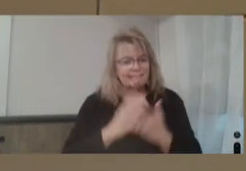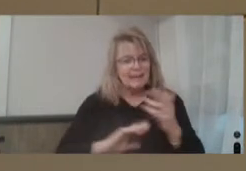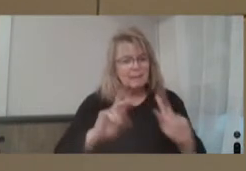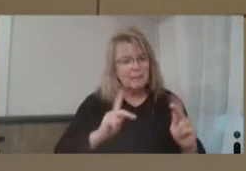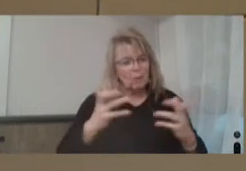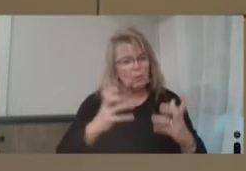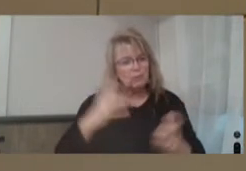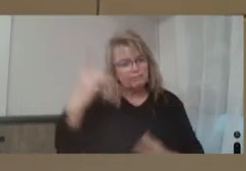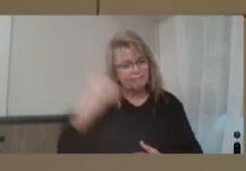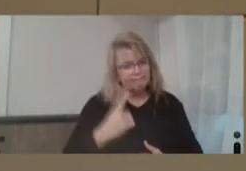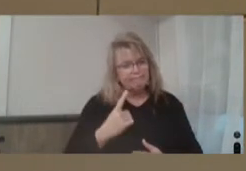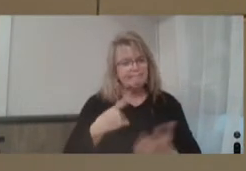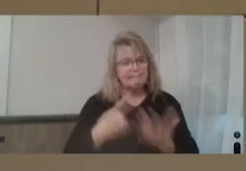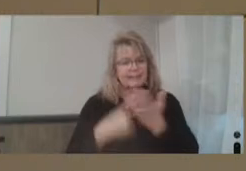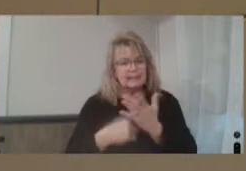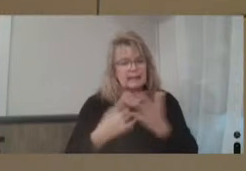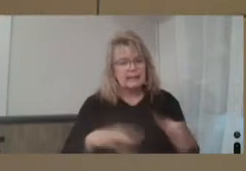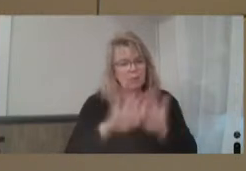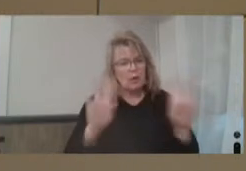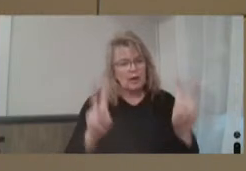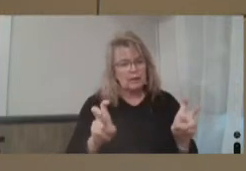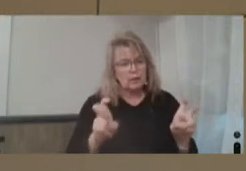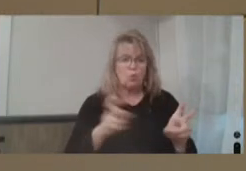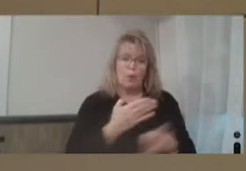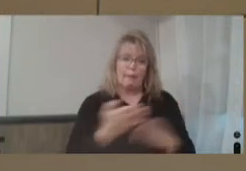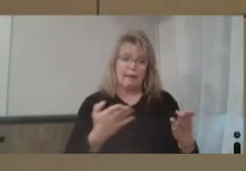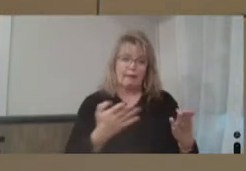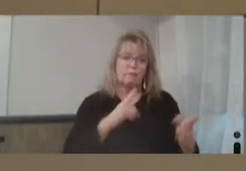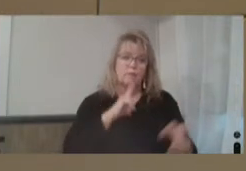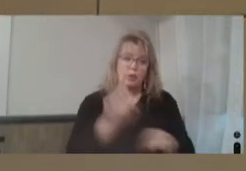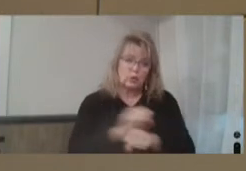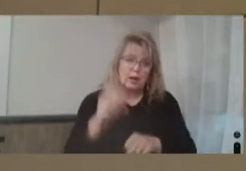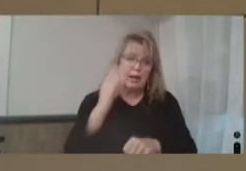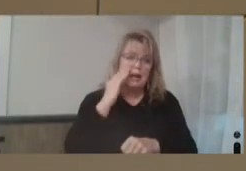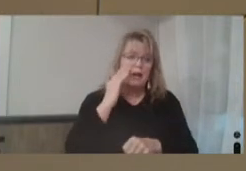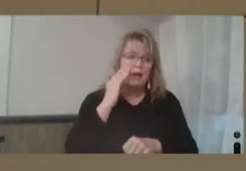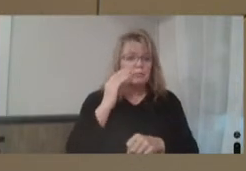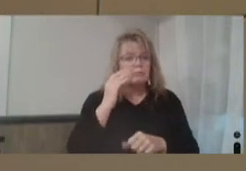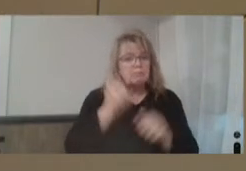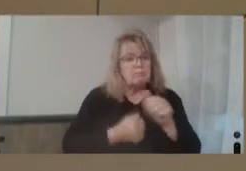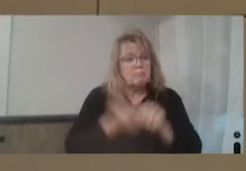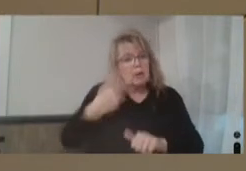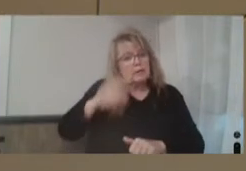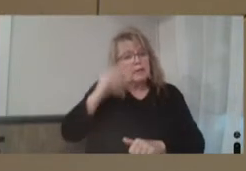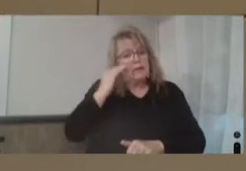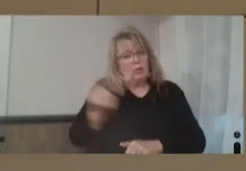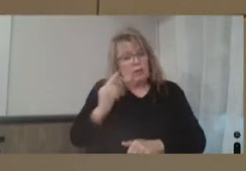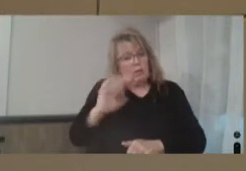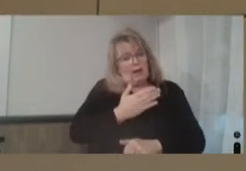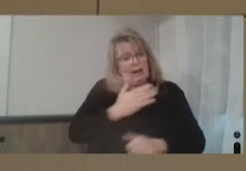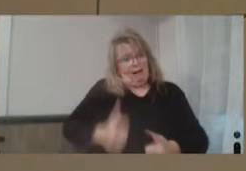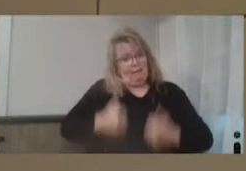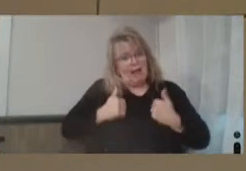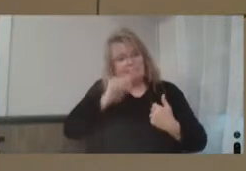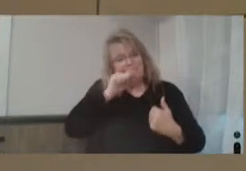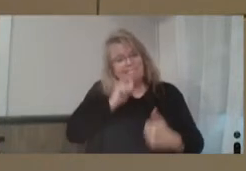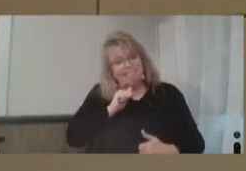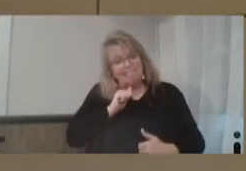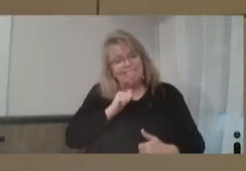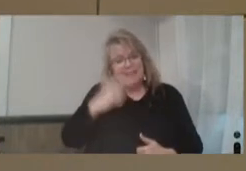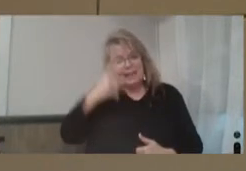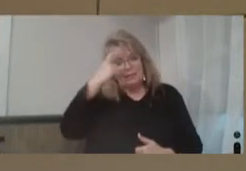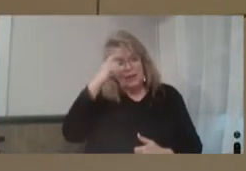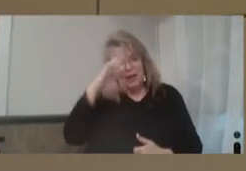issues. But one thing that I know, that most of us know someone in our lives that have suffered a concussion or a